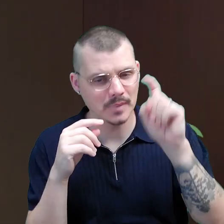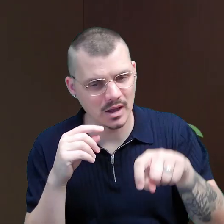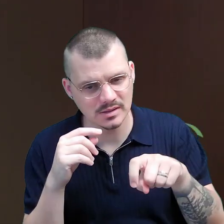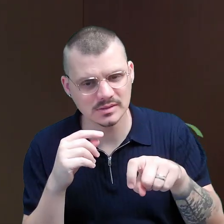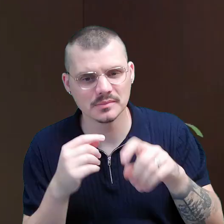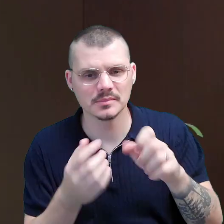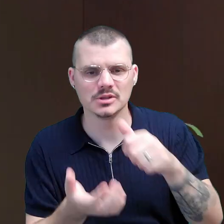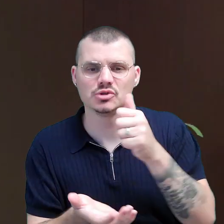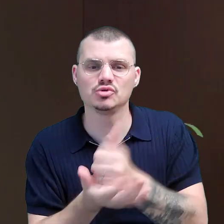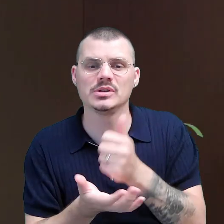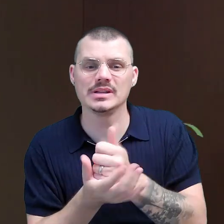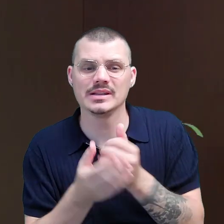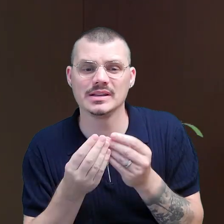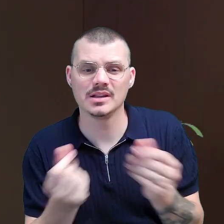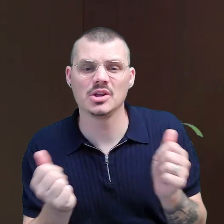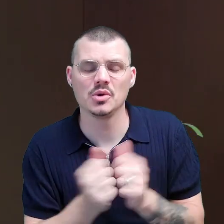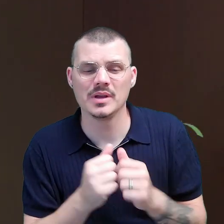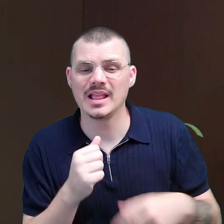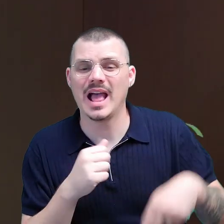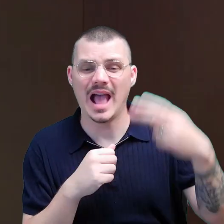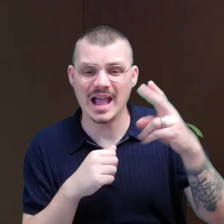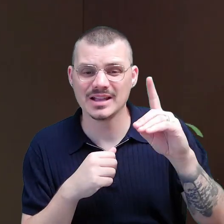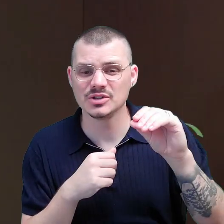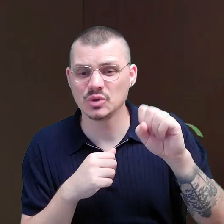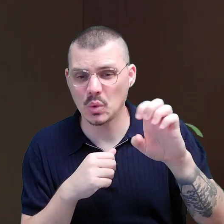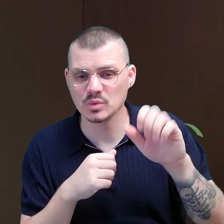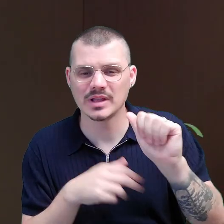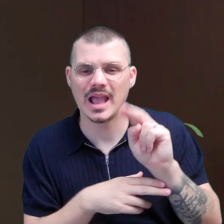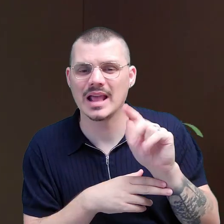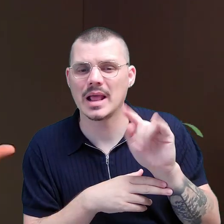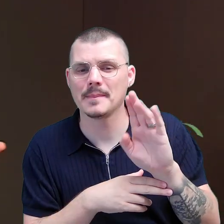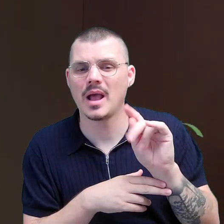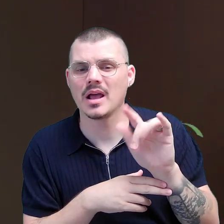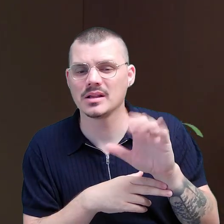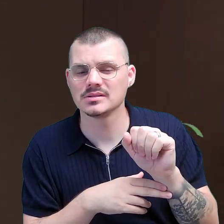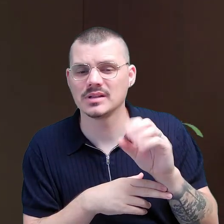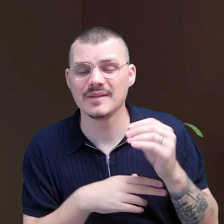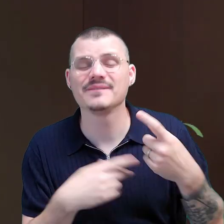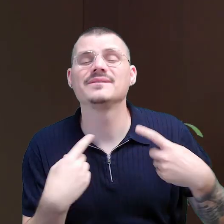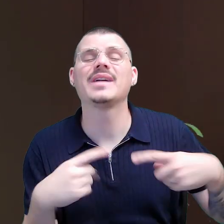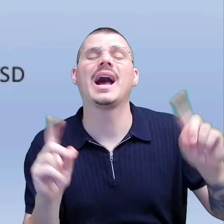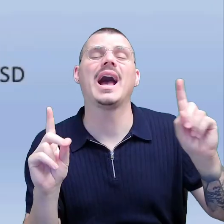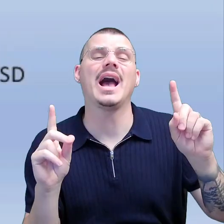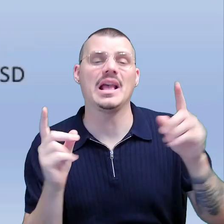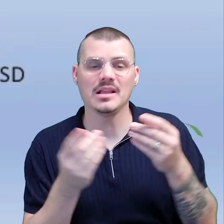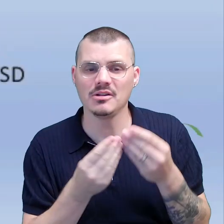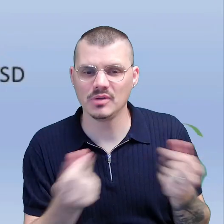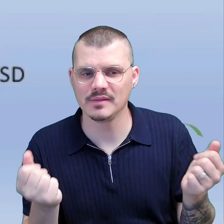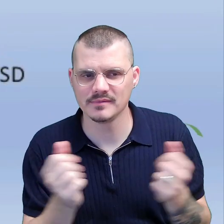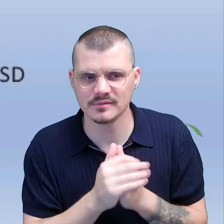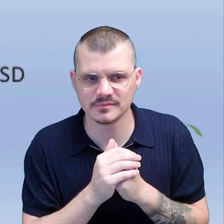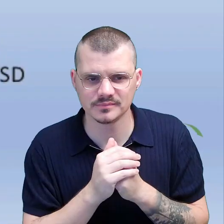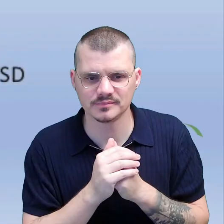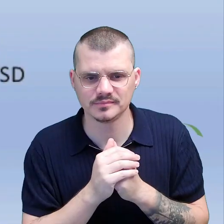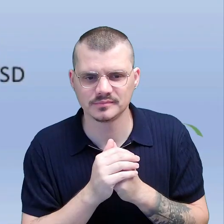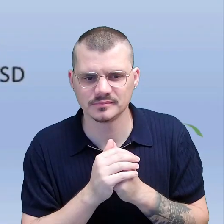be treated with high-dose intensive antibiotics. And he finally got relief.